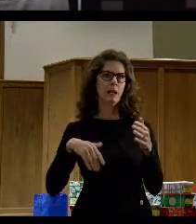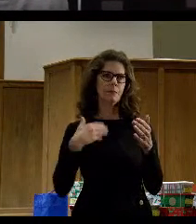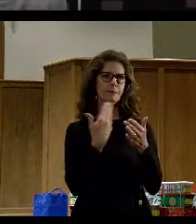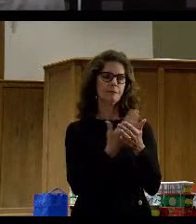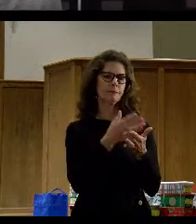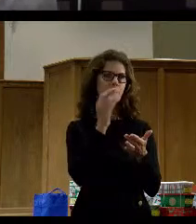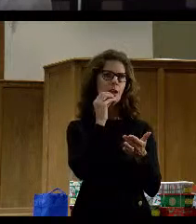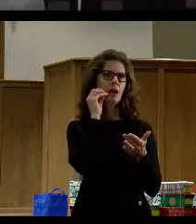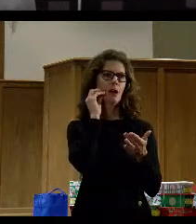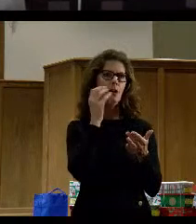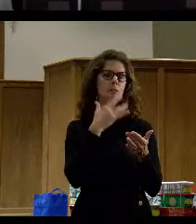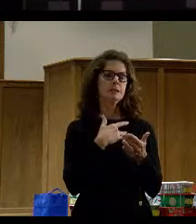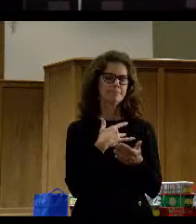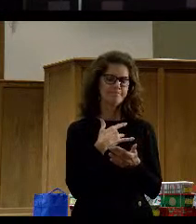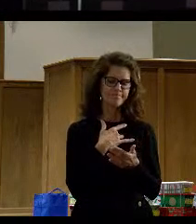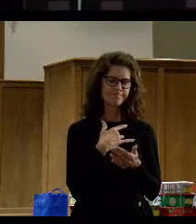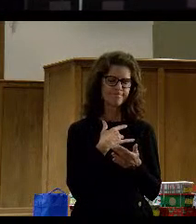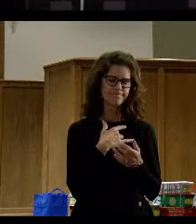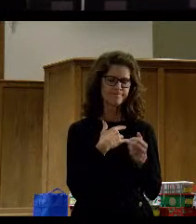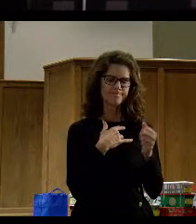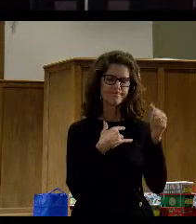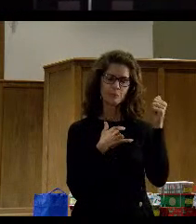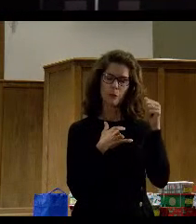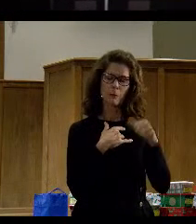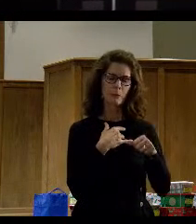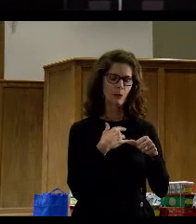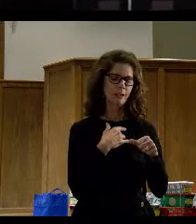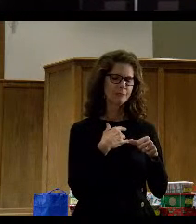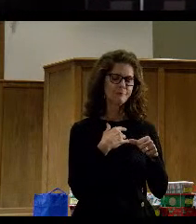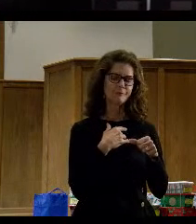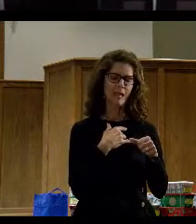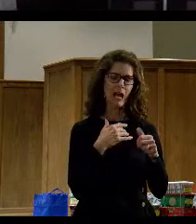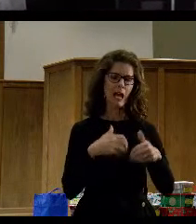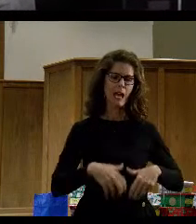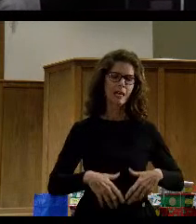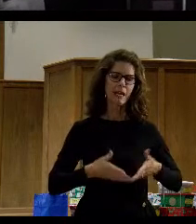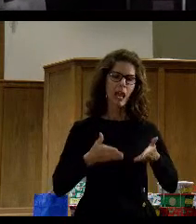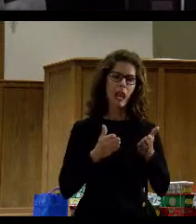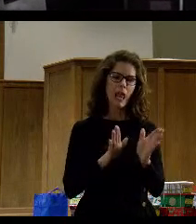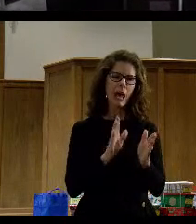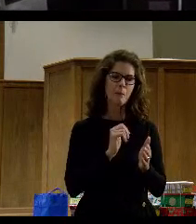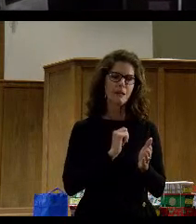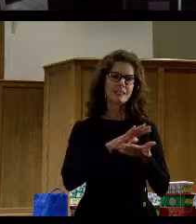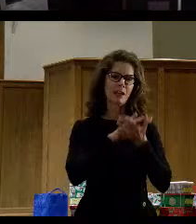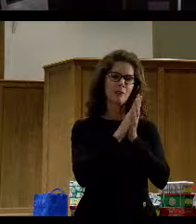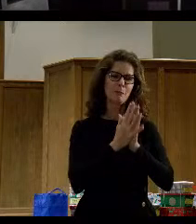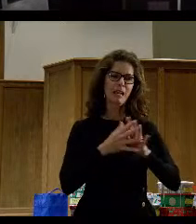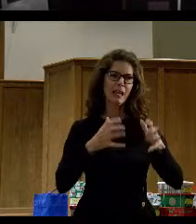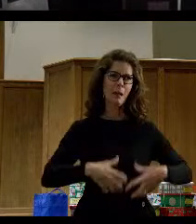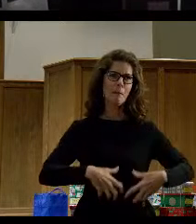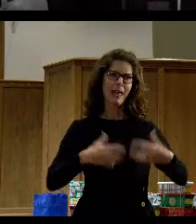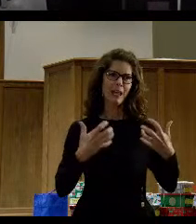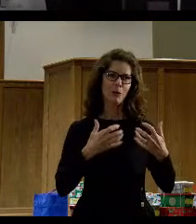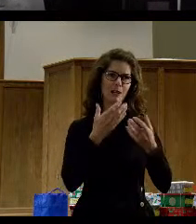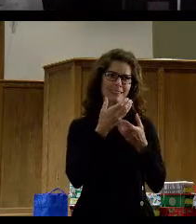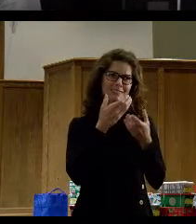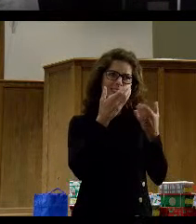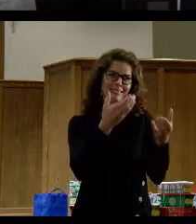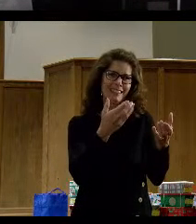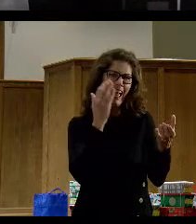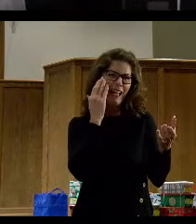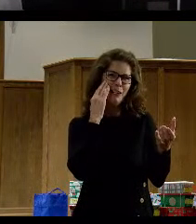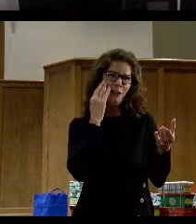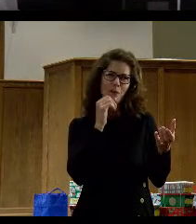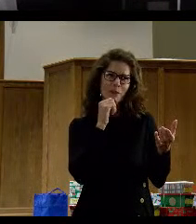remembering that on 2 or 3 occasions I had allowed myself to become angry and indignant. Yet I knew this was no way to solve a